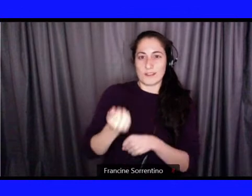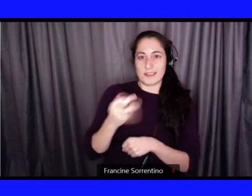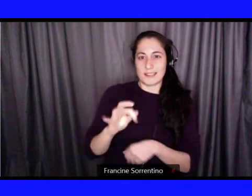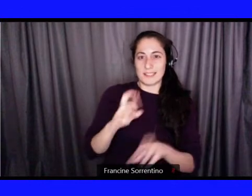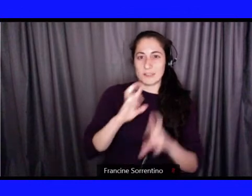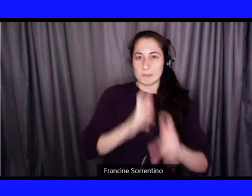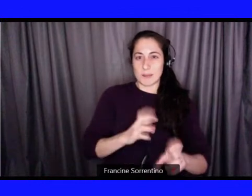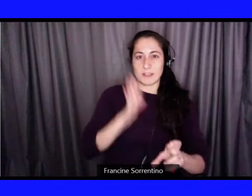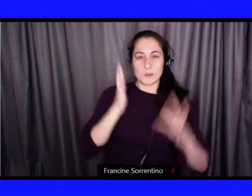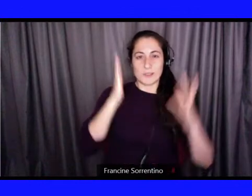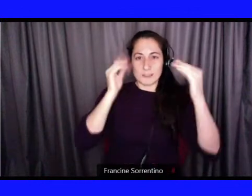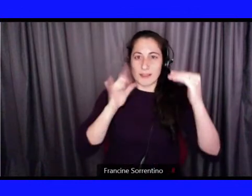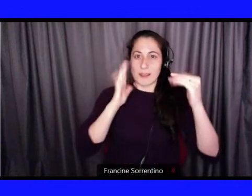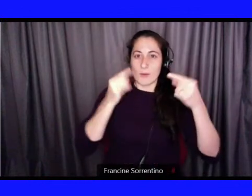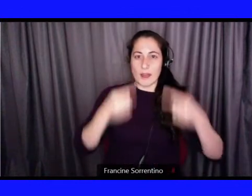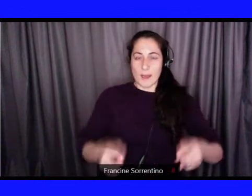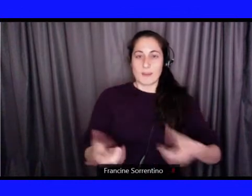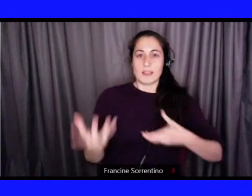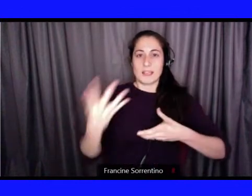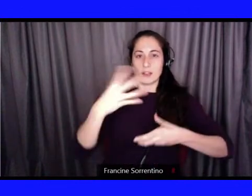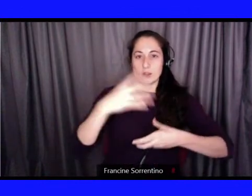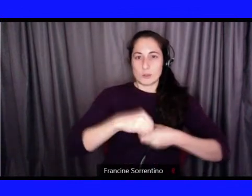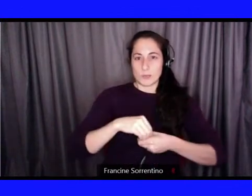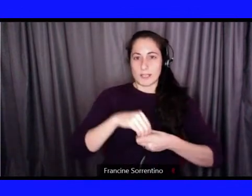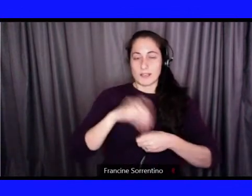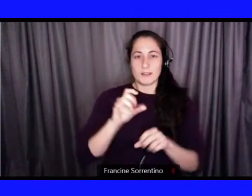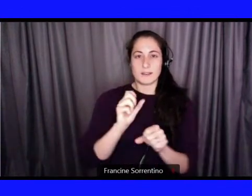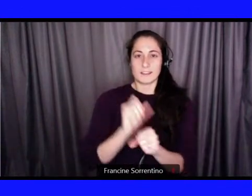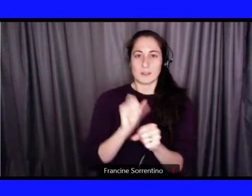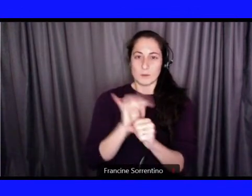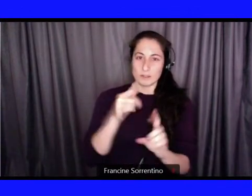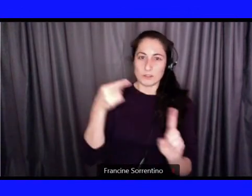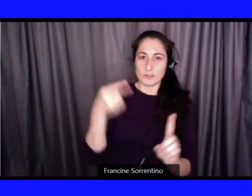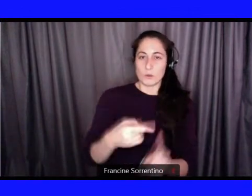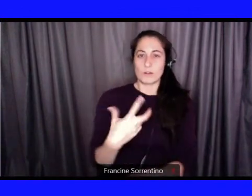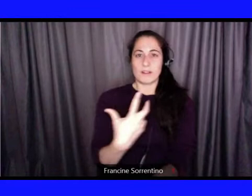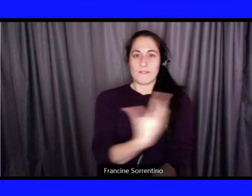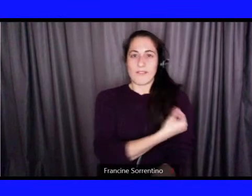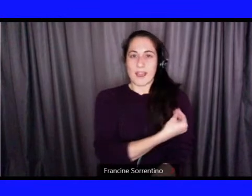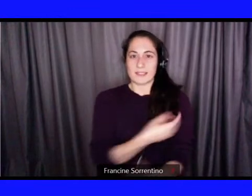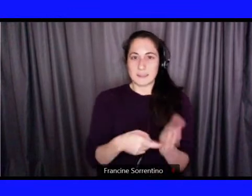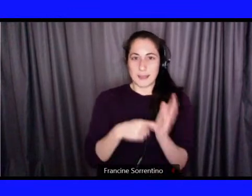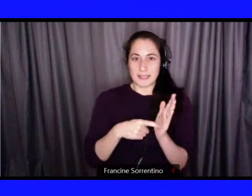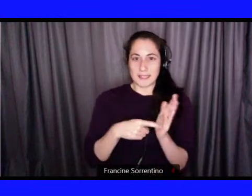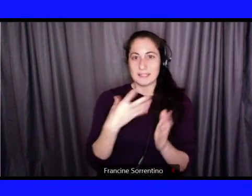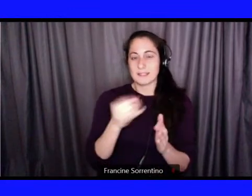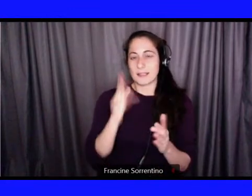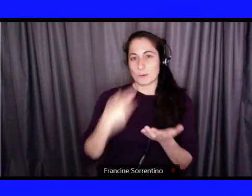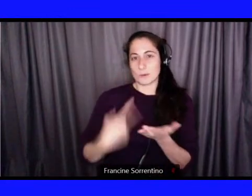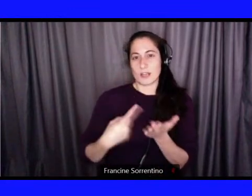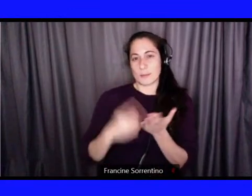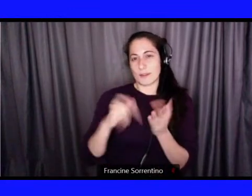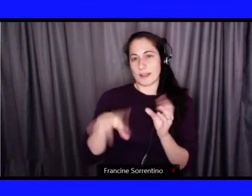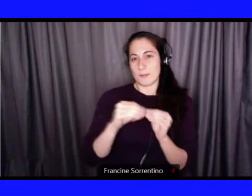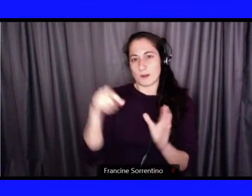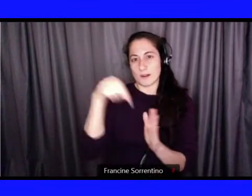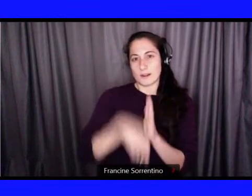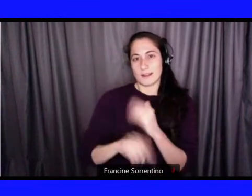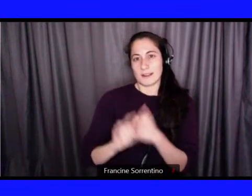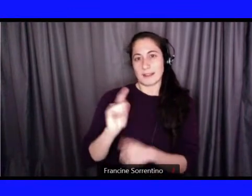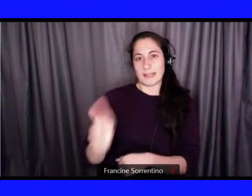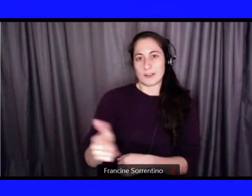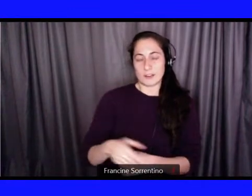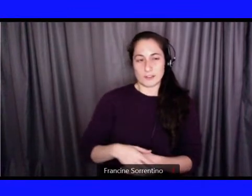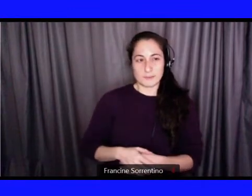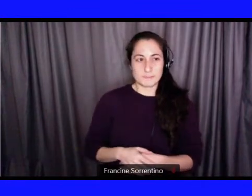continue to evolve and get into place as Governor Hochul and her administration emerge. Commissioner Bassett, many